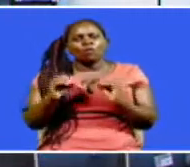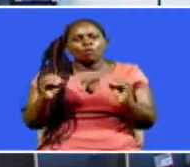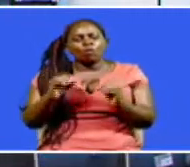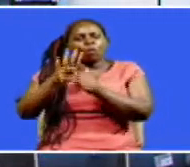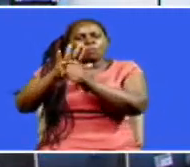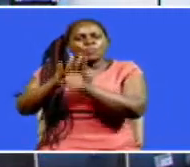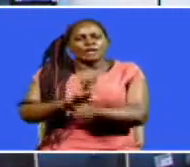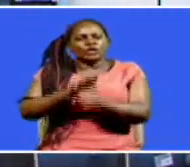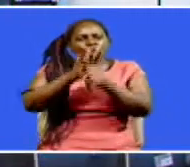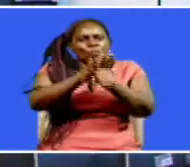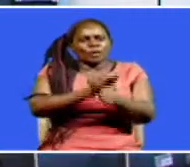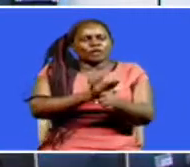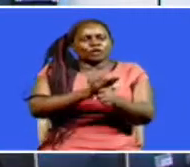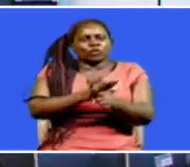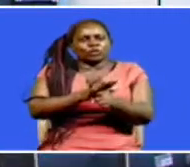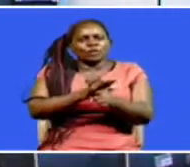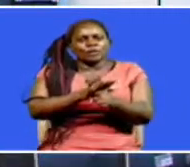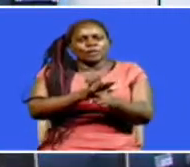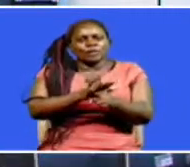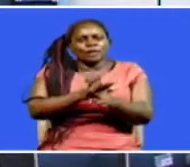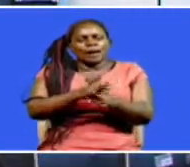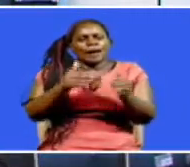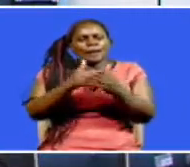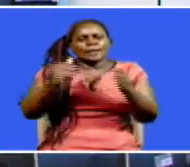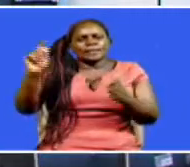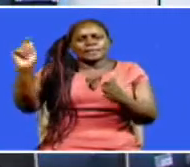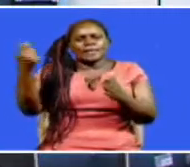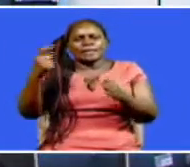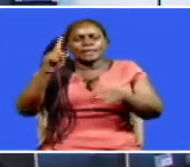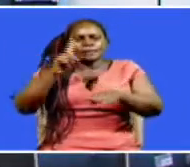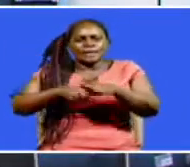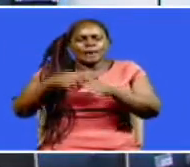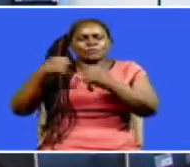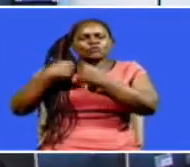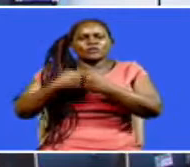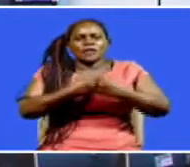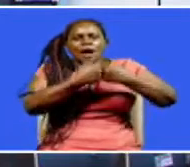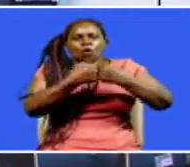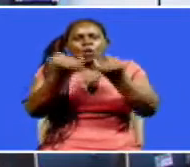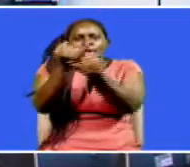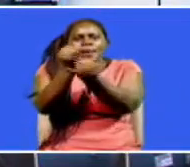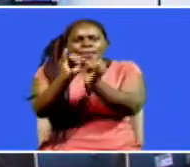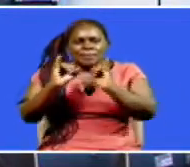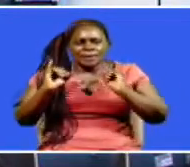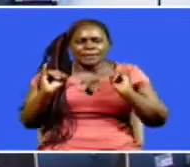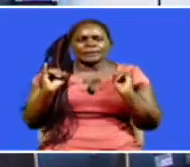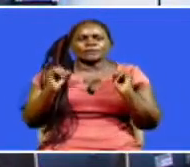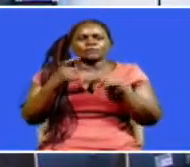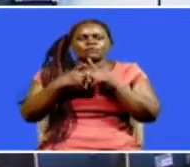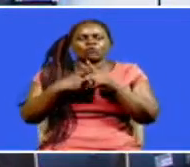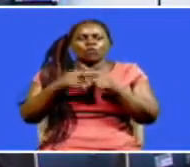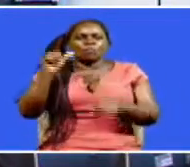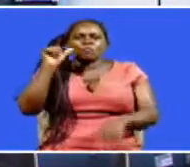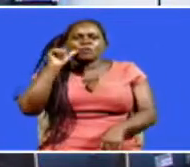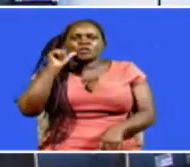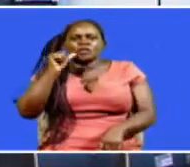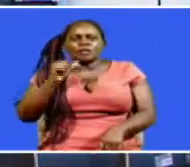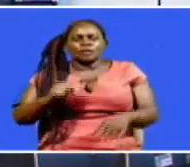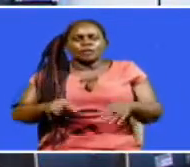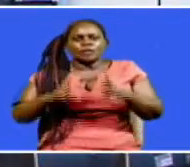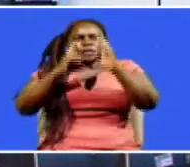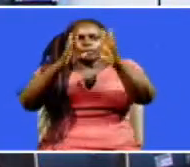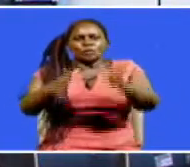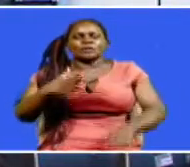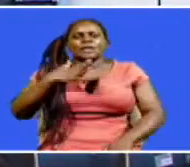and unjustifiable acts of violence committed against Kenyans during the struggle for independence from Britain. KTN's political